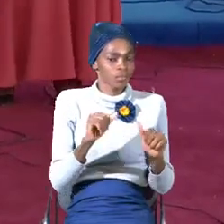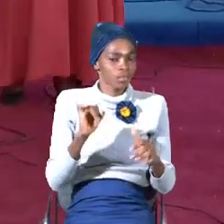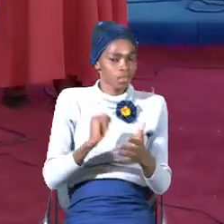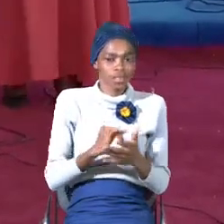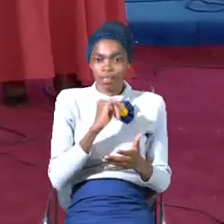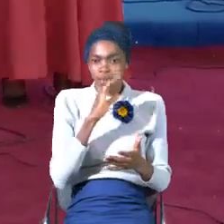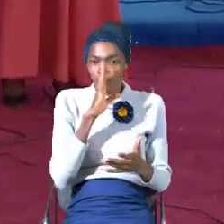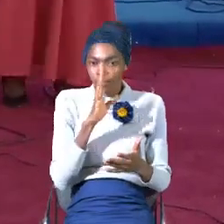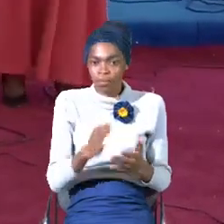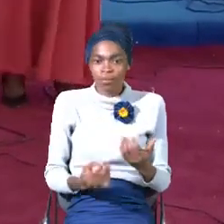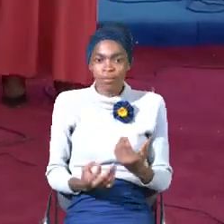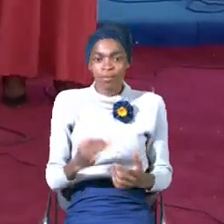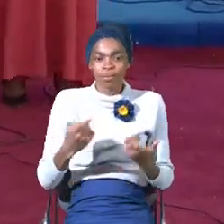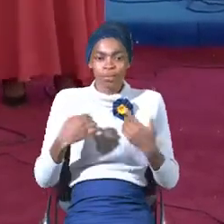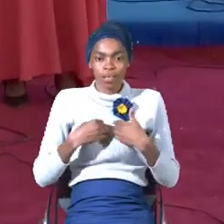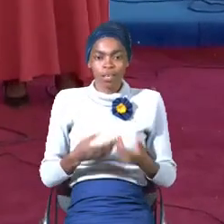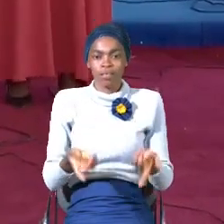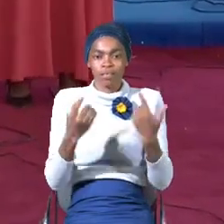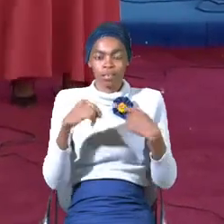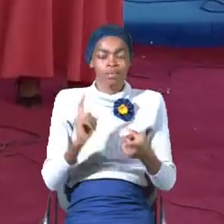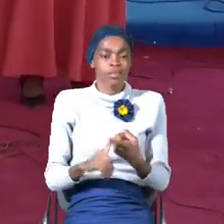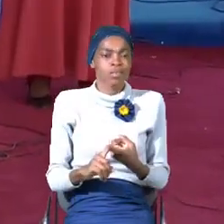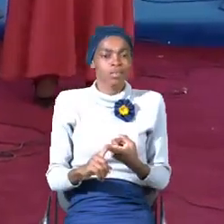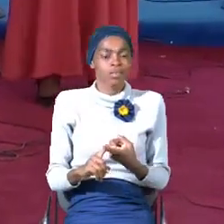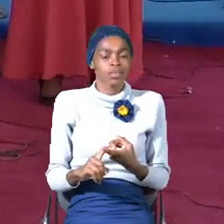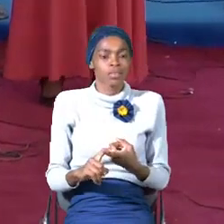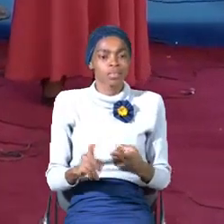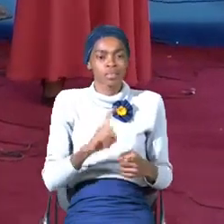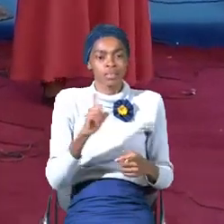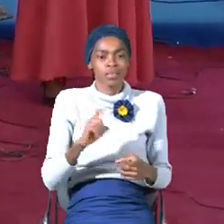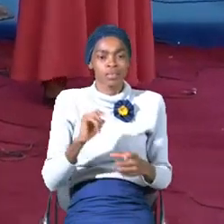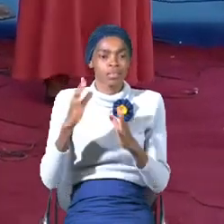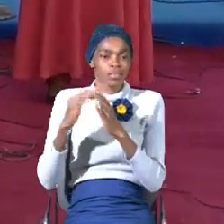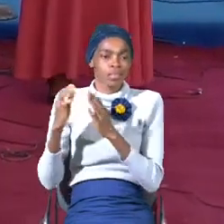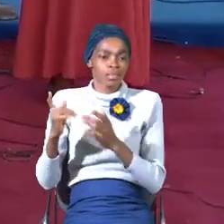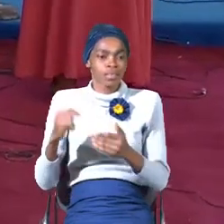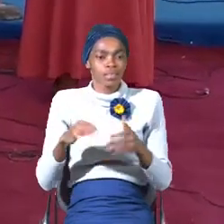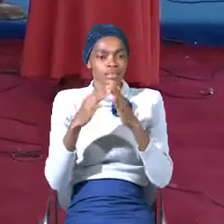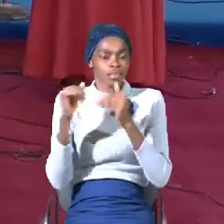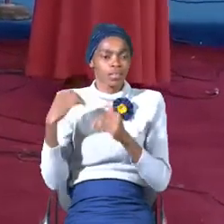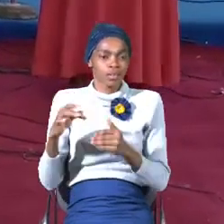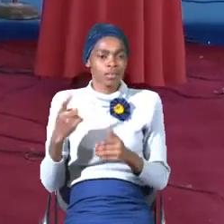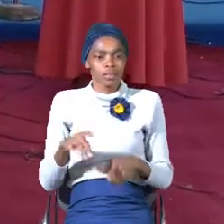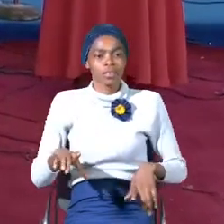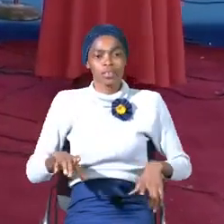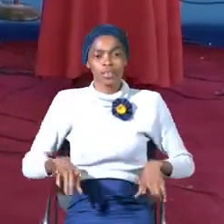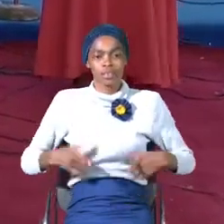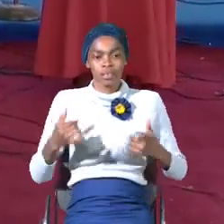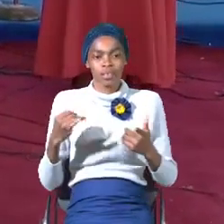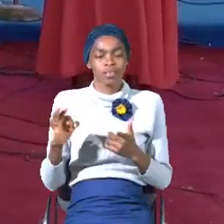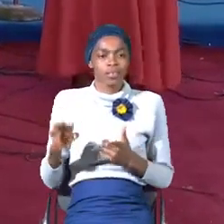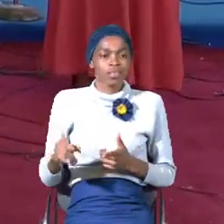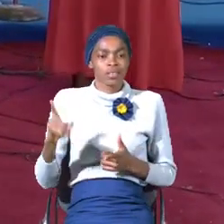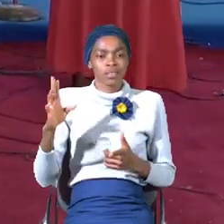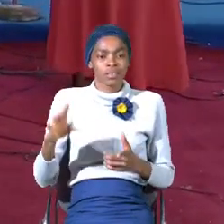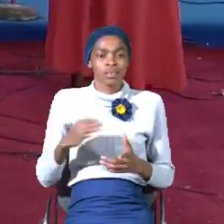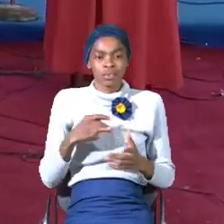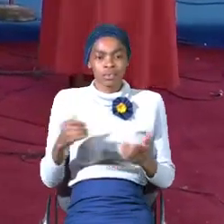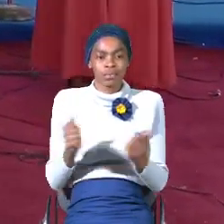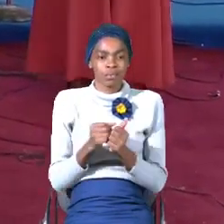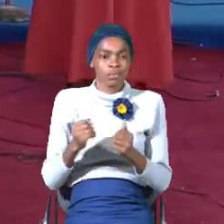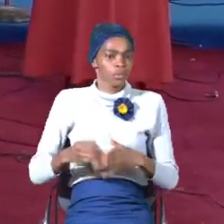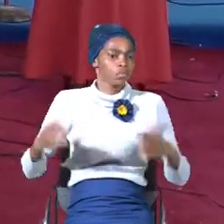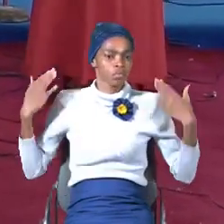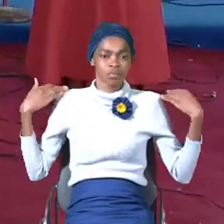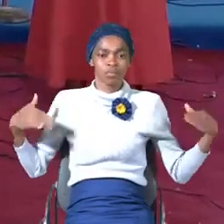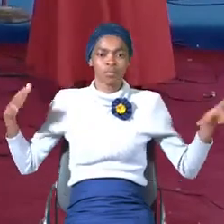to Zion, the city of the living God. We have come to the company of innumerable angels. We have come to the